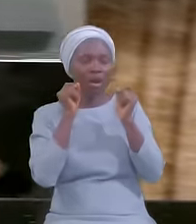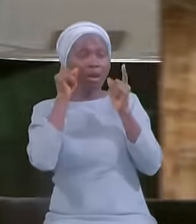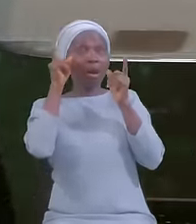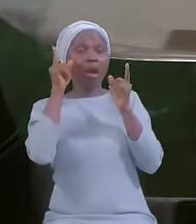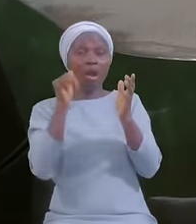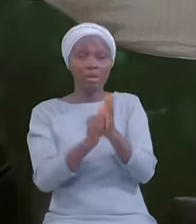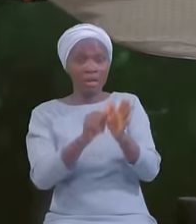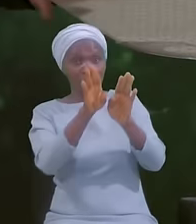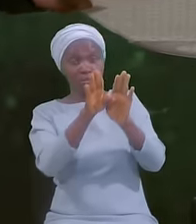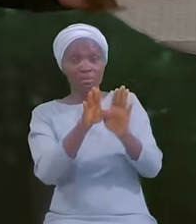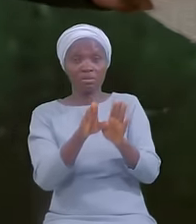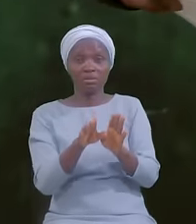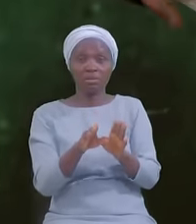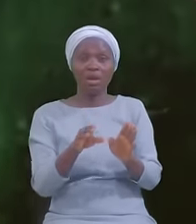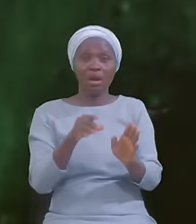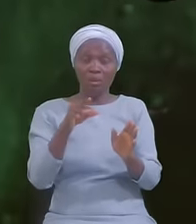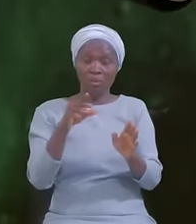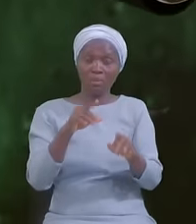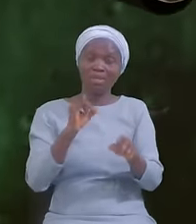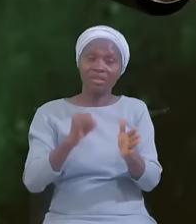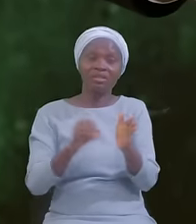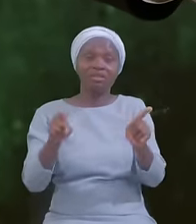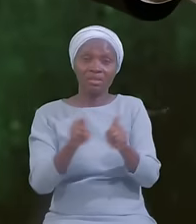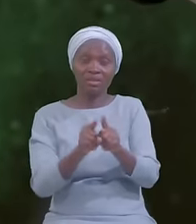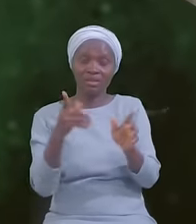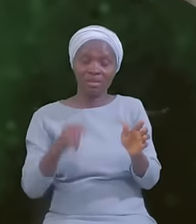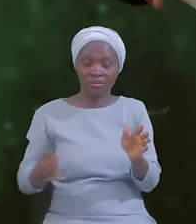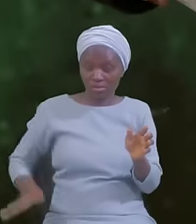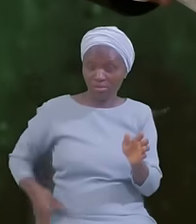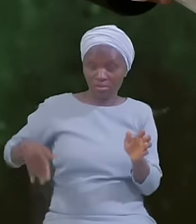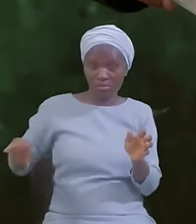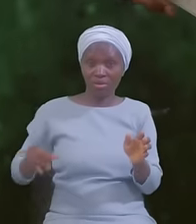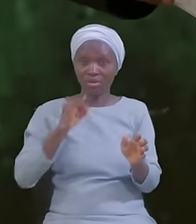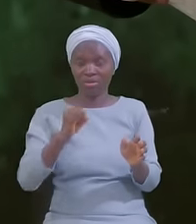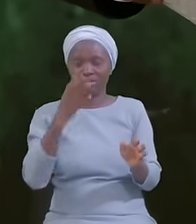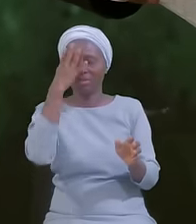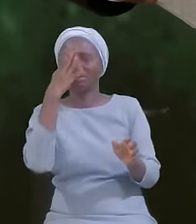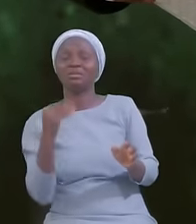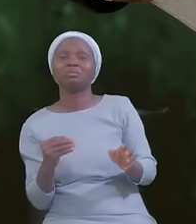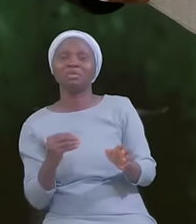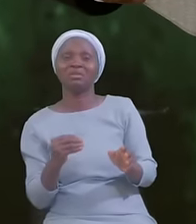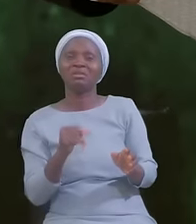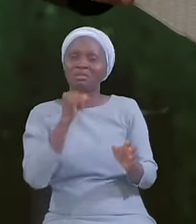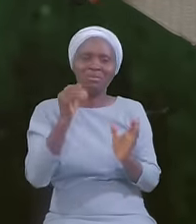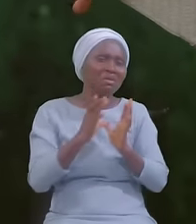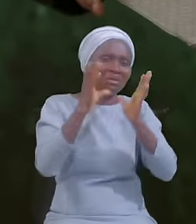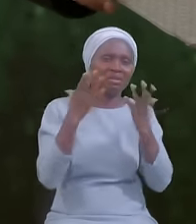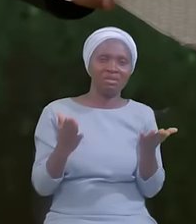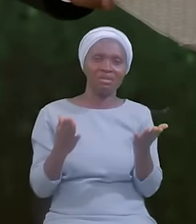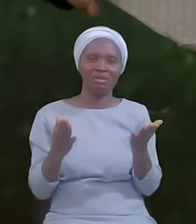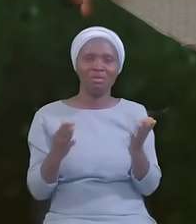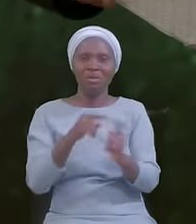dog. But when people say, let the sleeping dog lie, don't